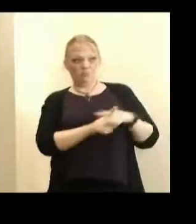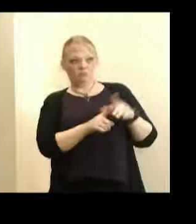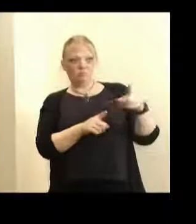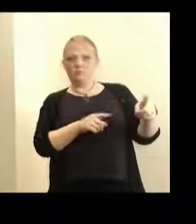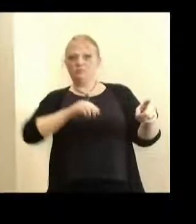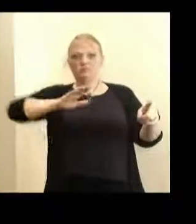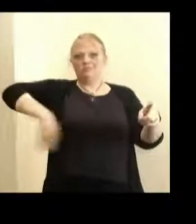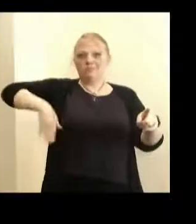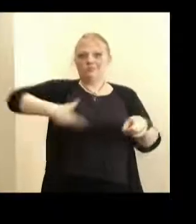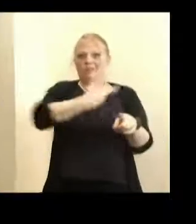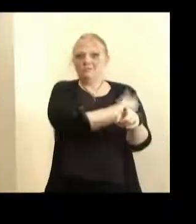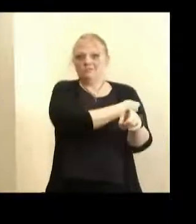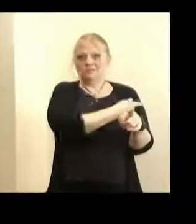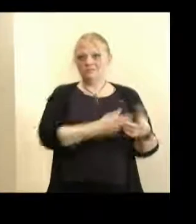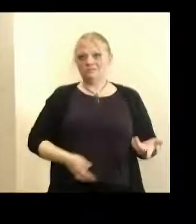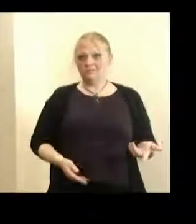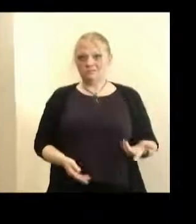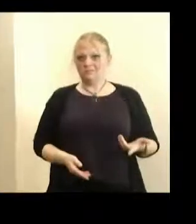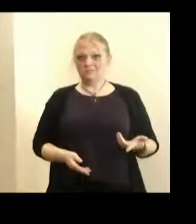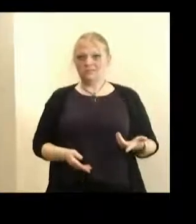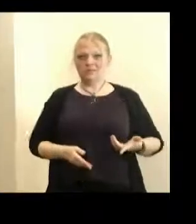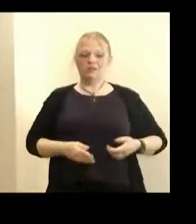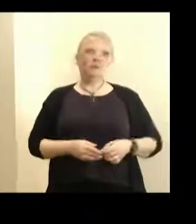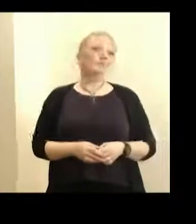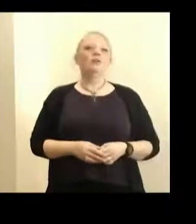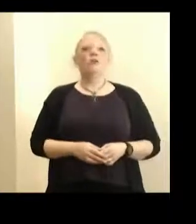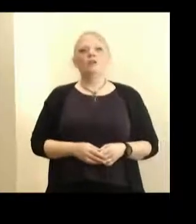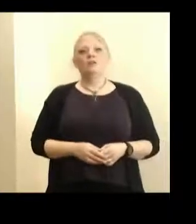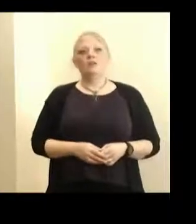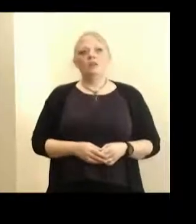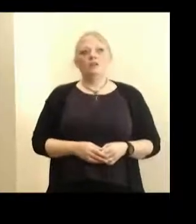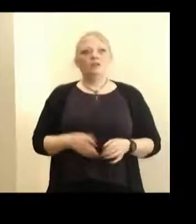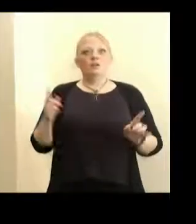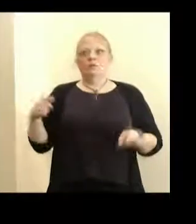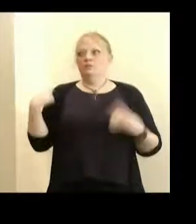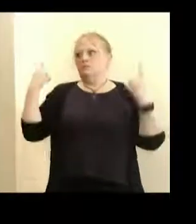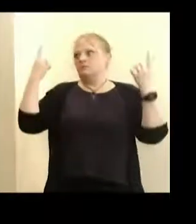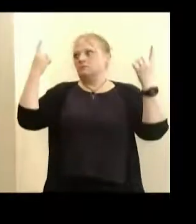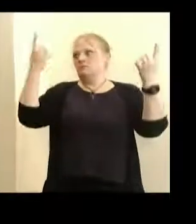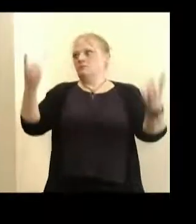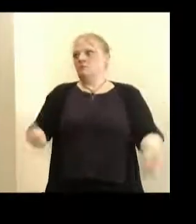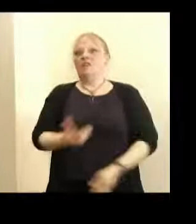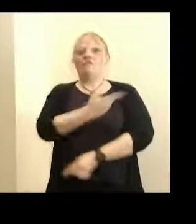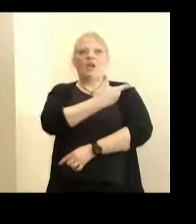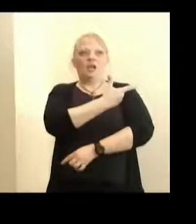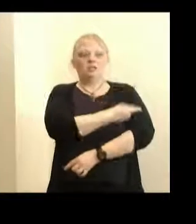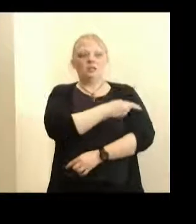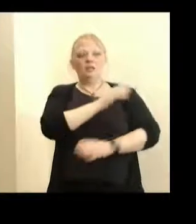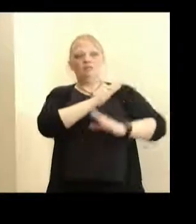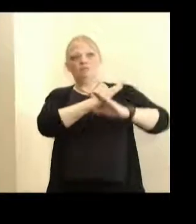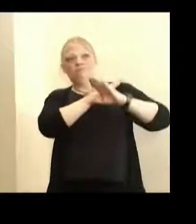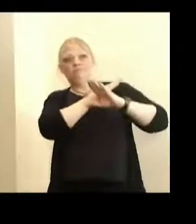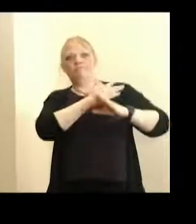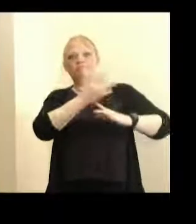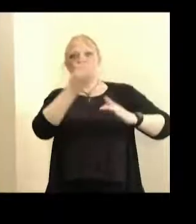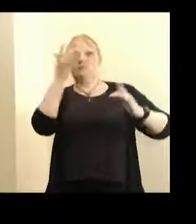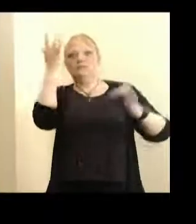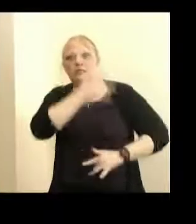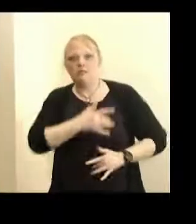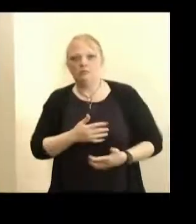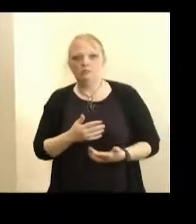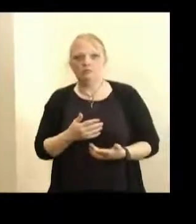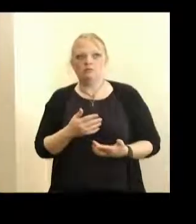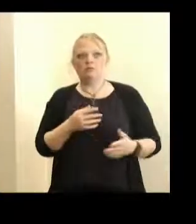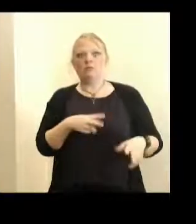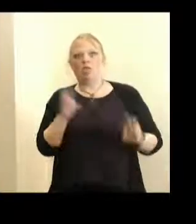been vaccinated. It's what we've been talking about all along. The vaccine prevents you from getting very sick, hospitalized,